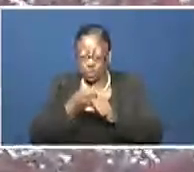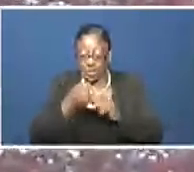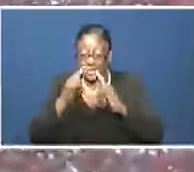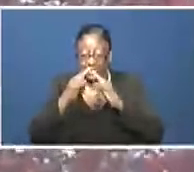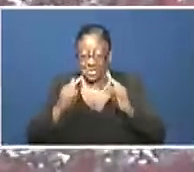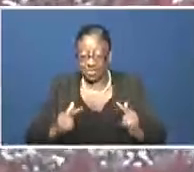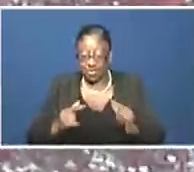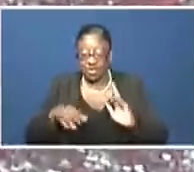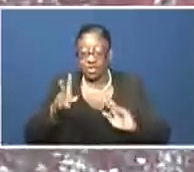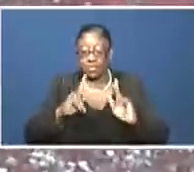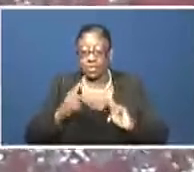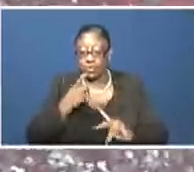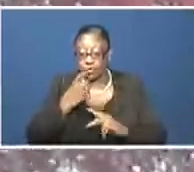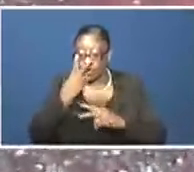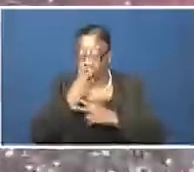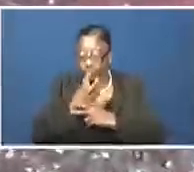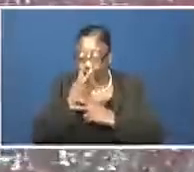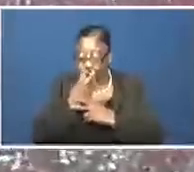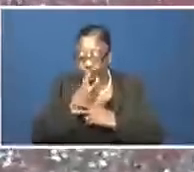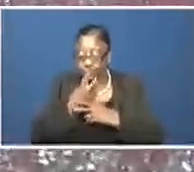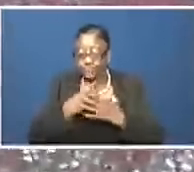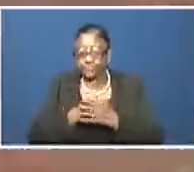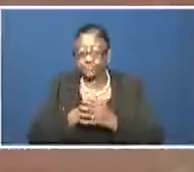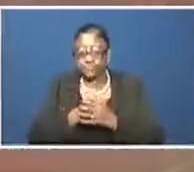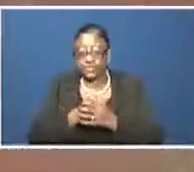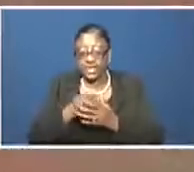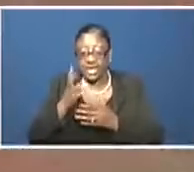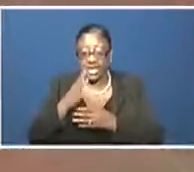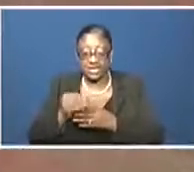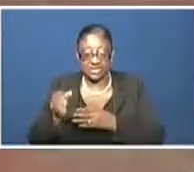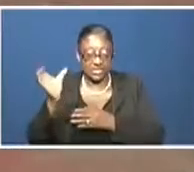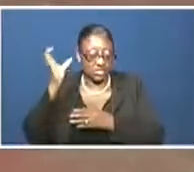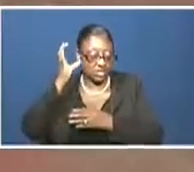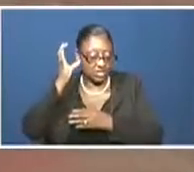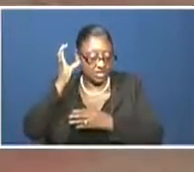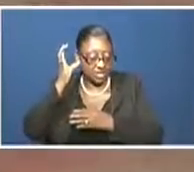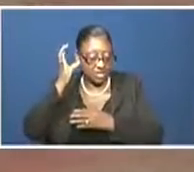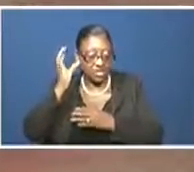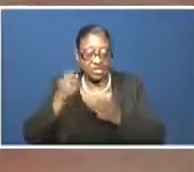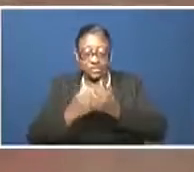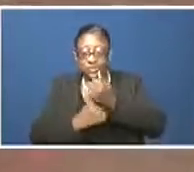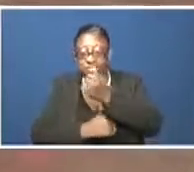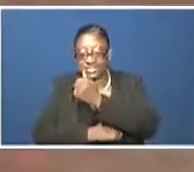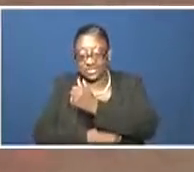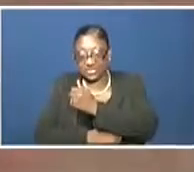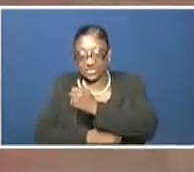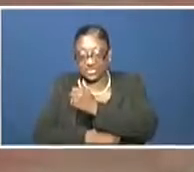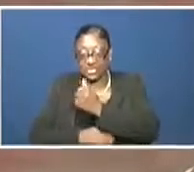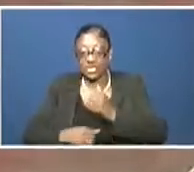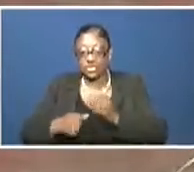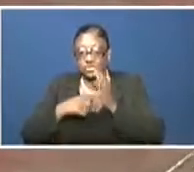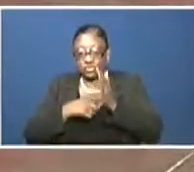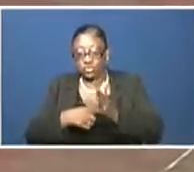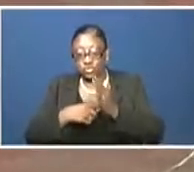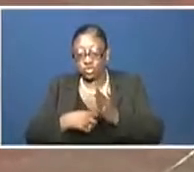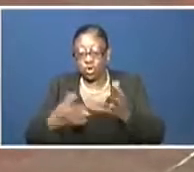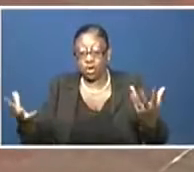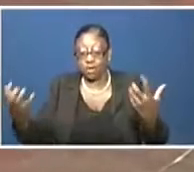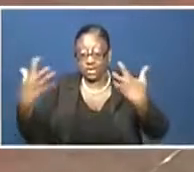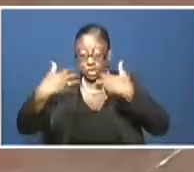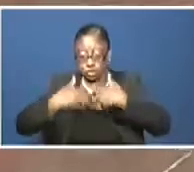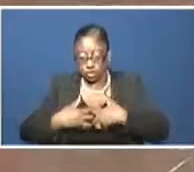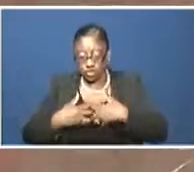visually impaired persons. The game that uses sound-emitting balls and bases to assist participants is designed to foster more inclusion